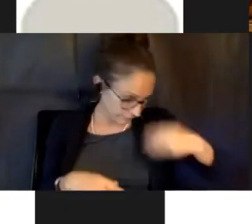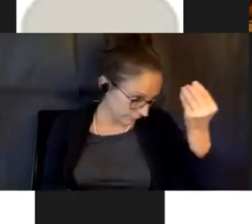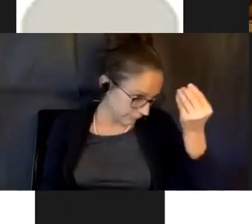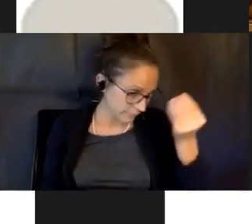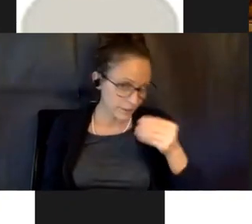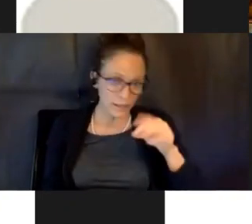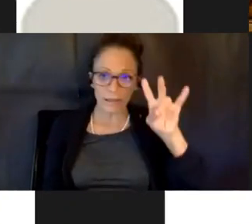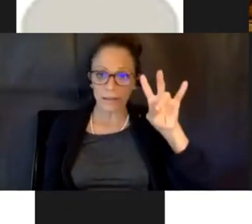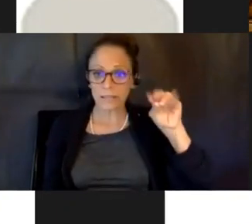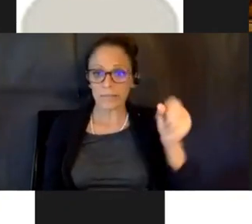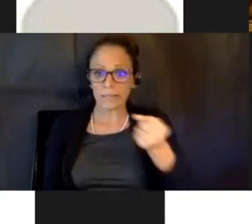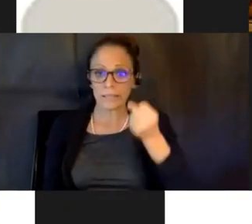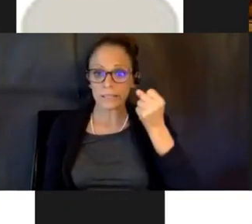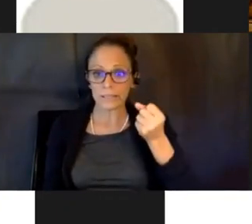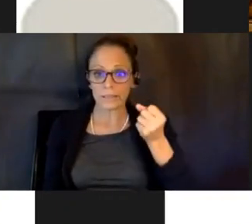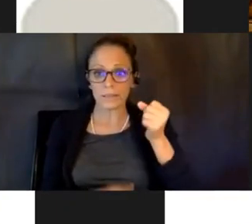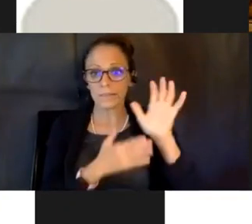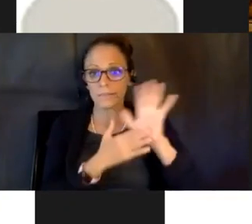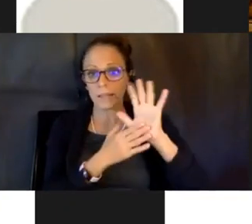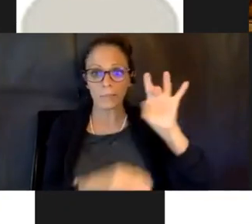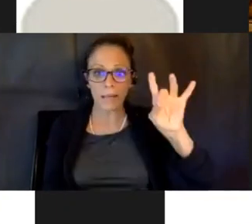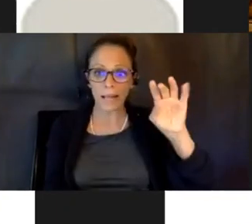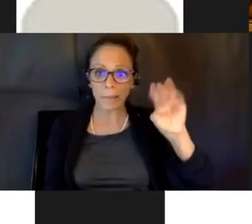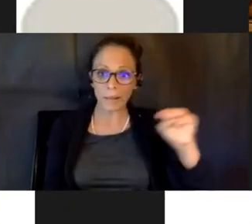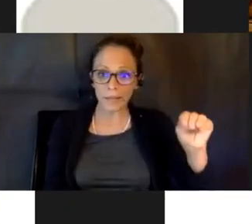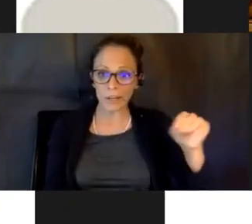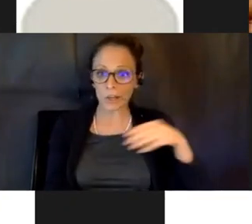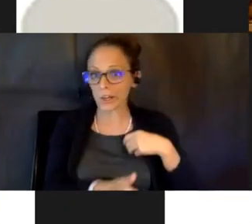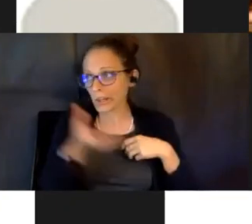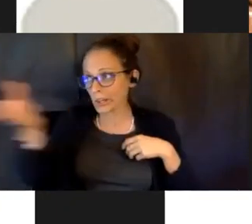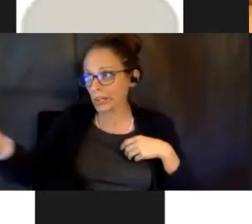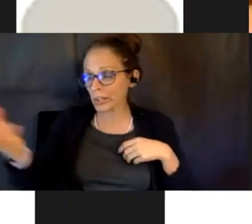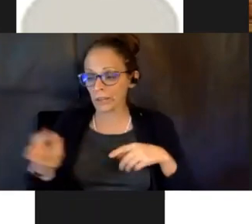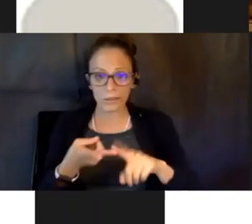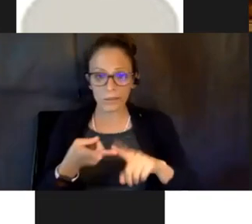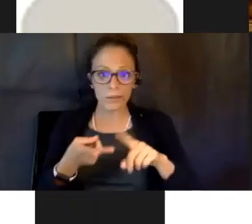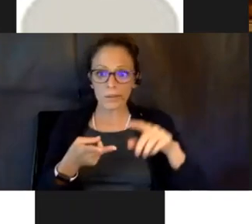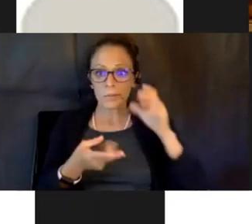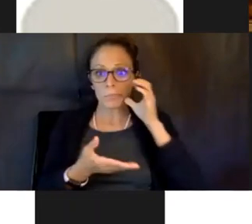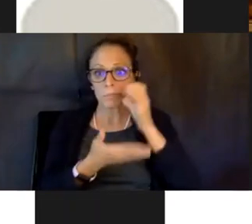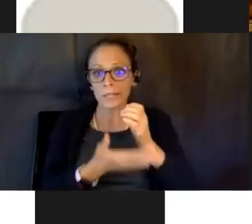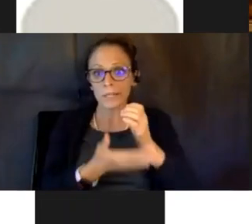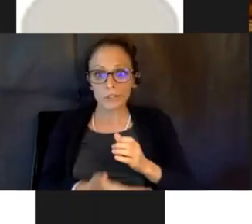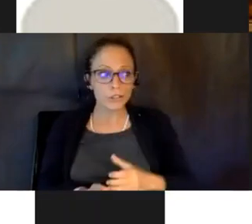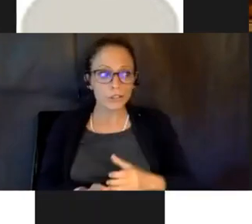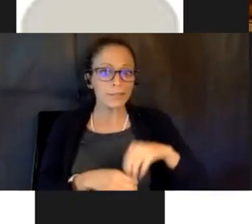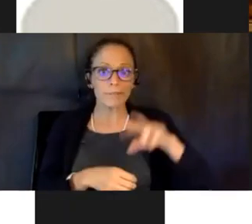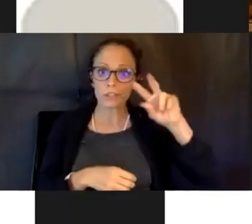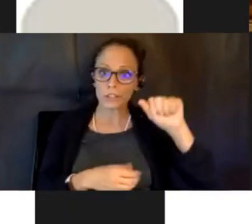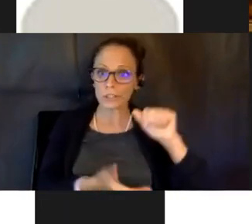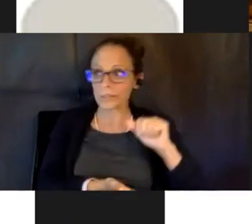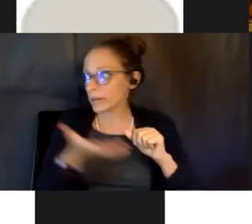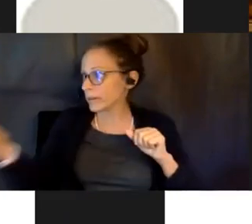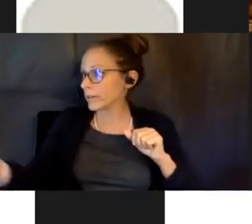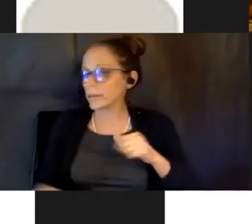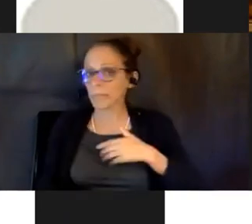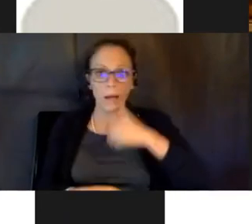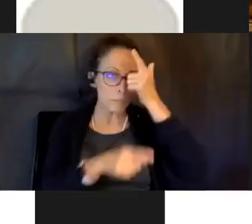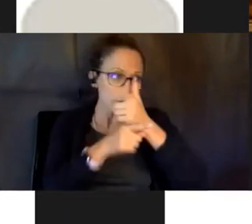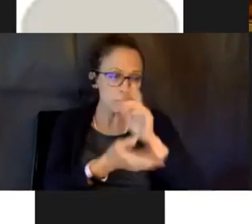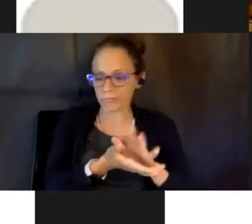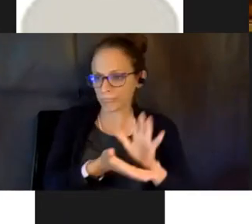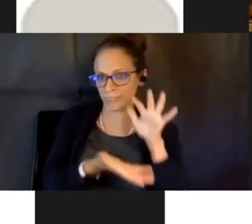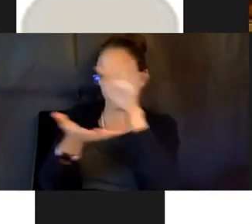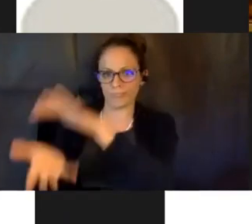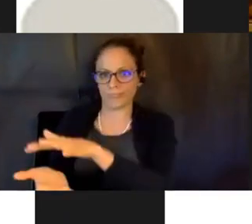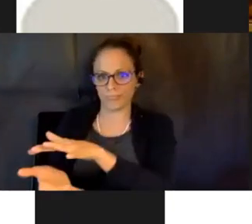as kids on the estate, old pictures. I had my parents in Virginia, my brothers pulling stuff up. That's going to be one of the stories in the HBO documentary, is